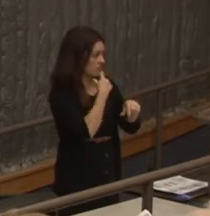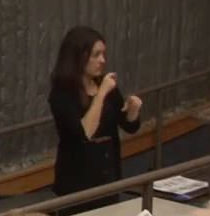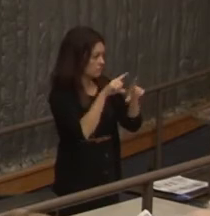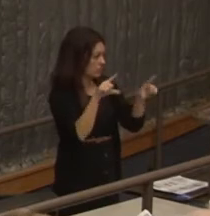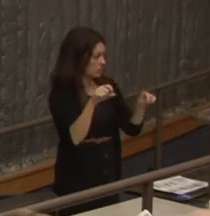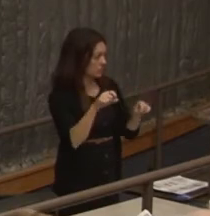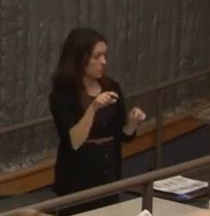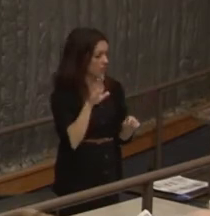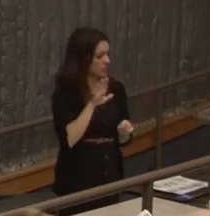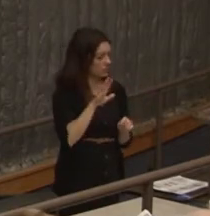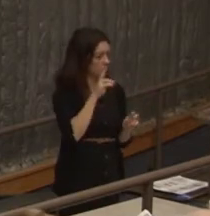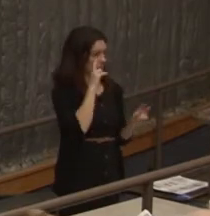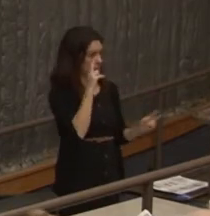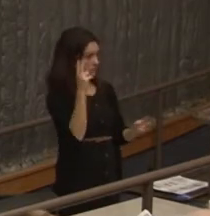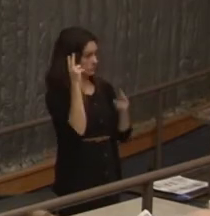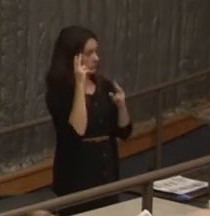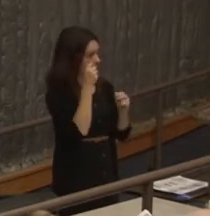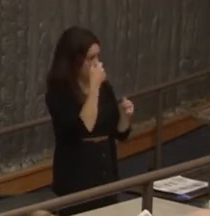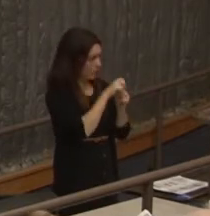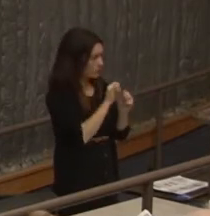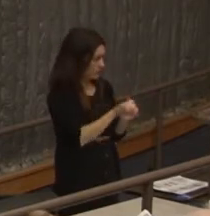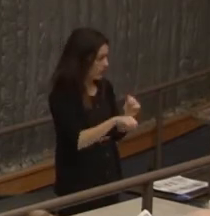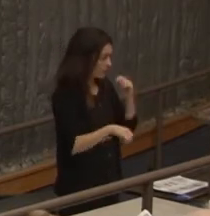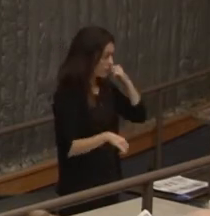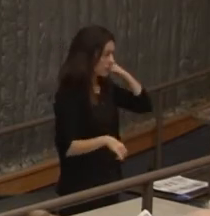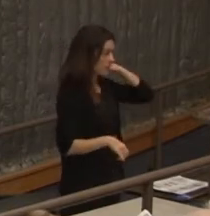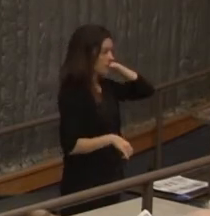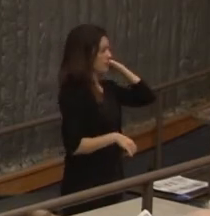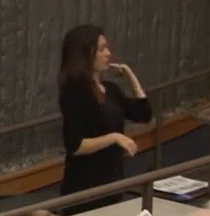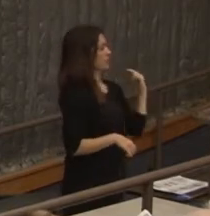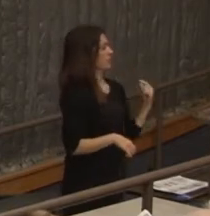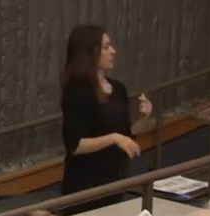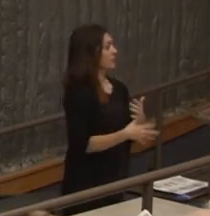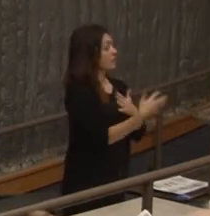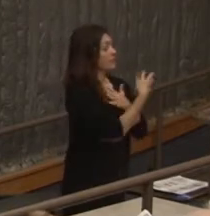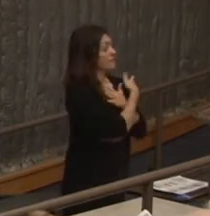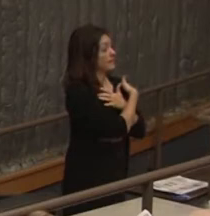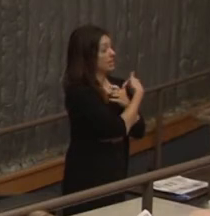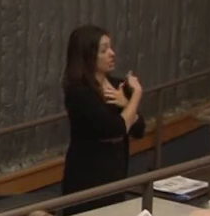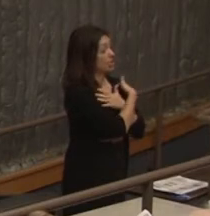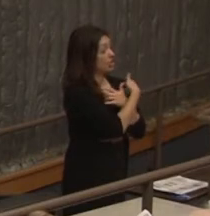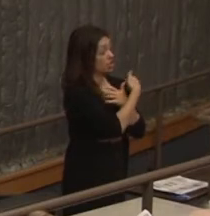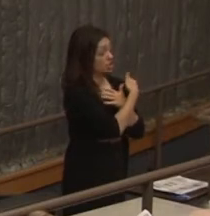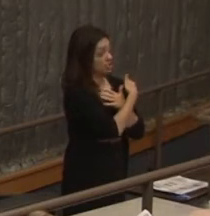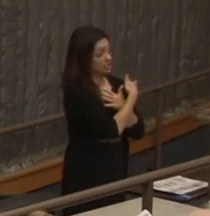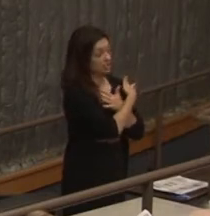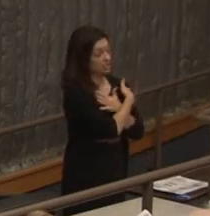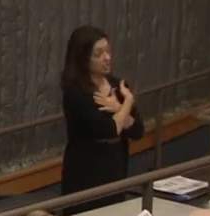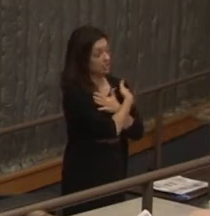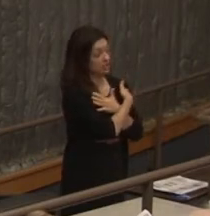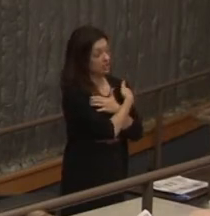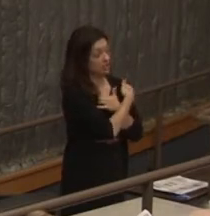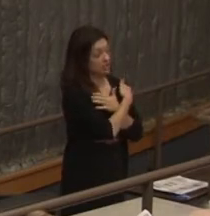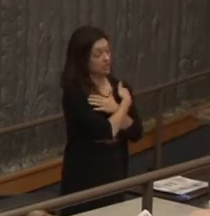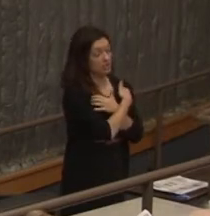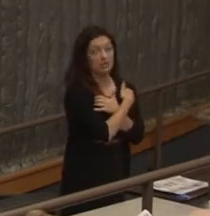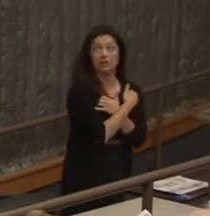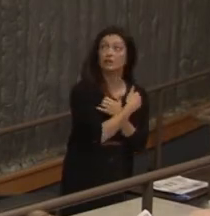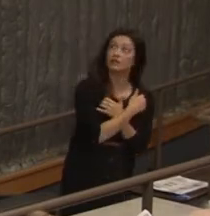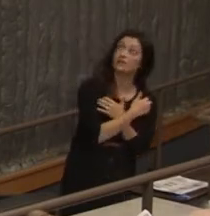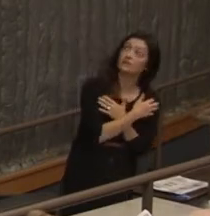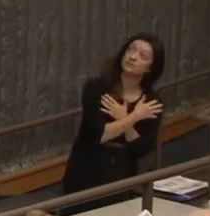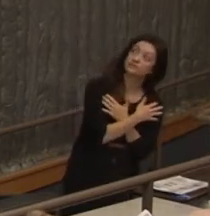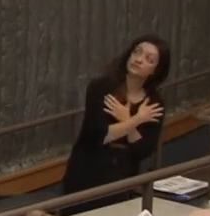Sam's paintings. The teddy bear now is partially dismembered.